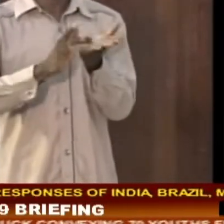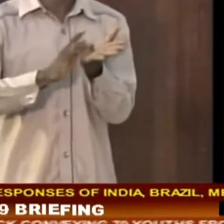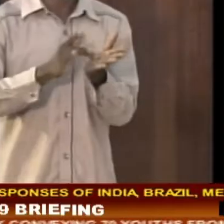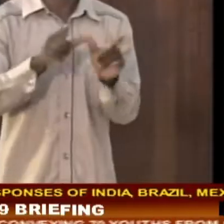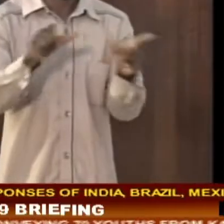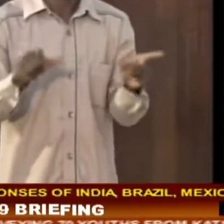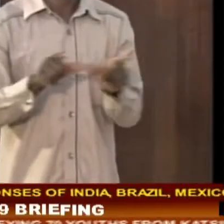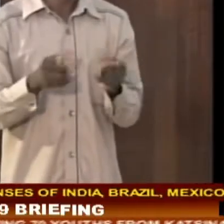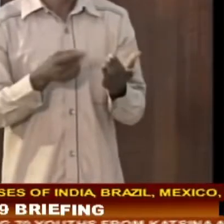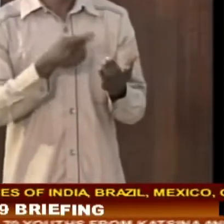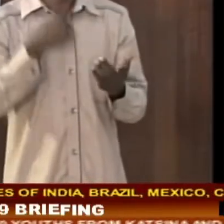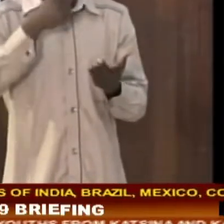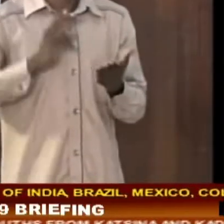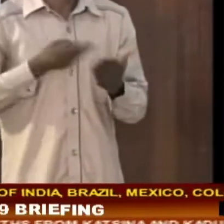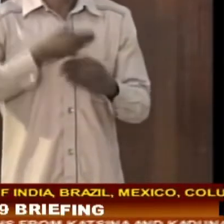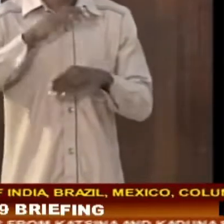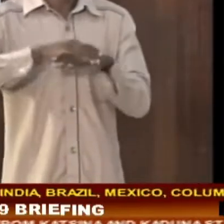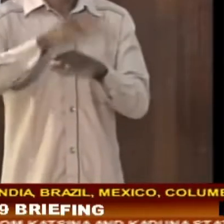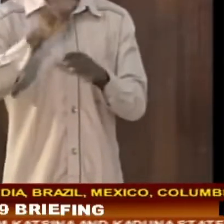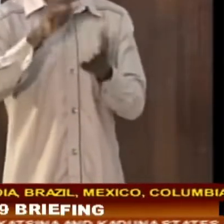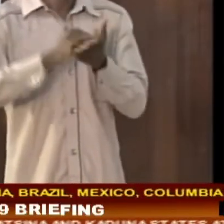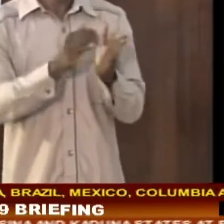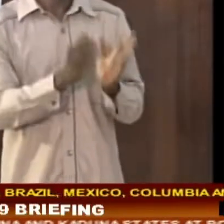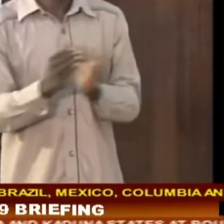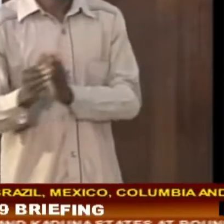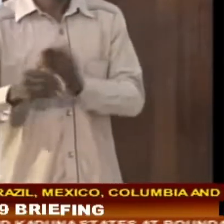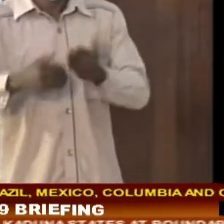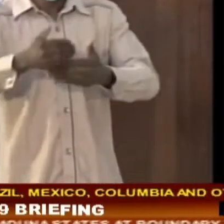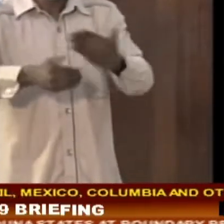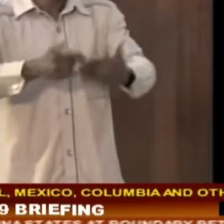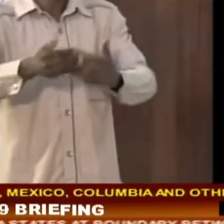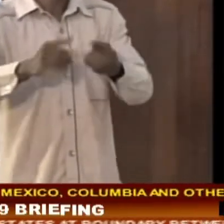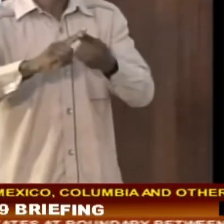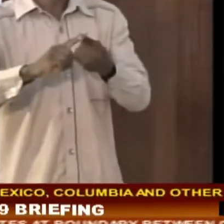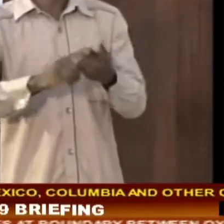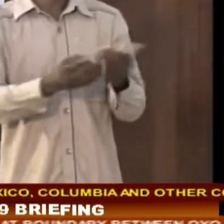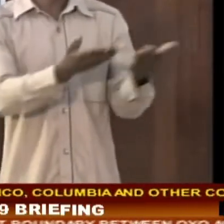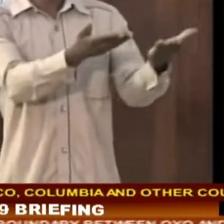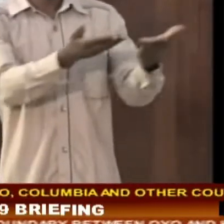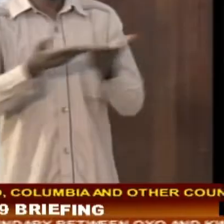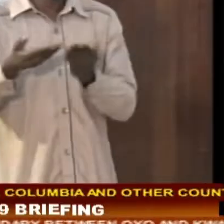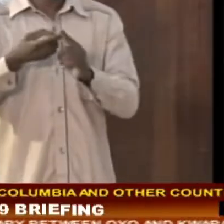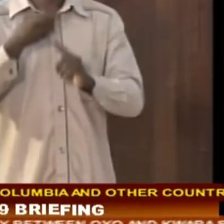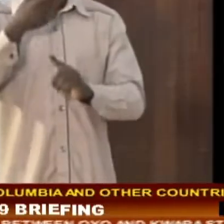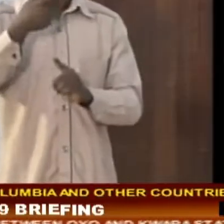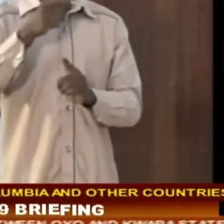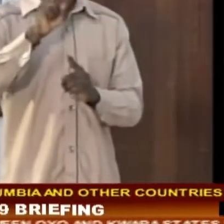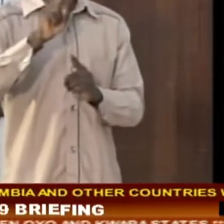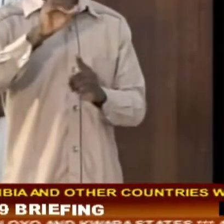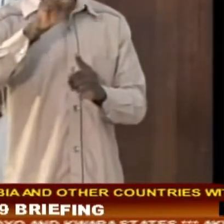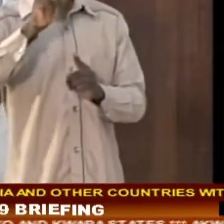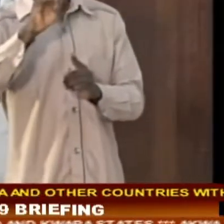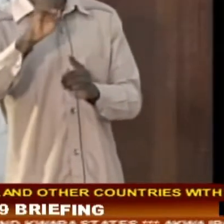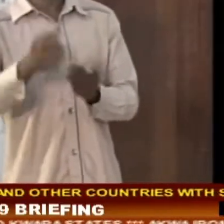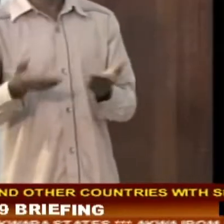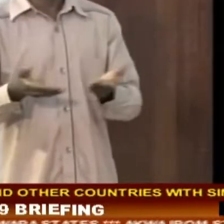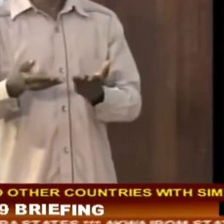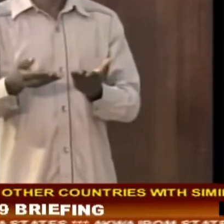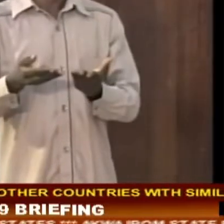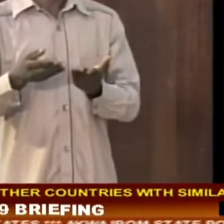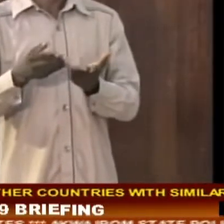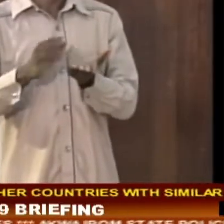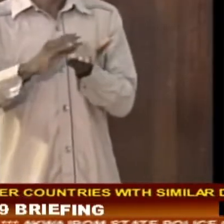that uh Arrangement is currently being made to lift this uh Consignment from Guinea BAU I want to know do we